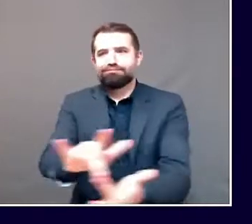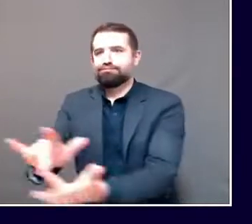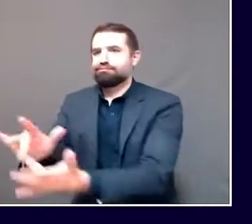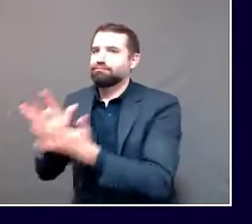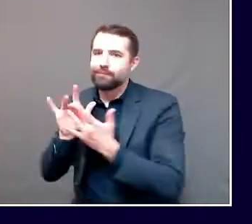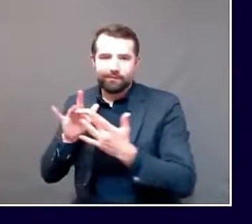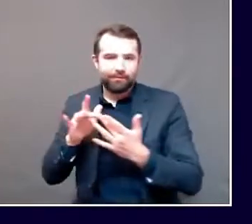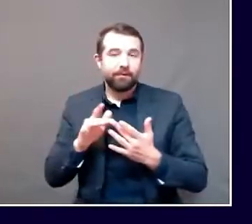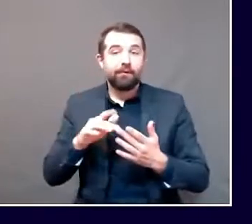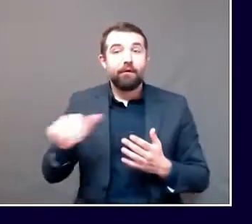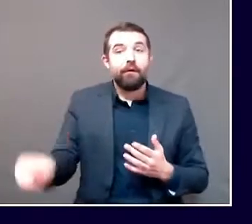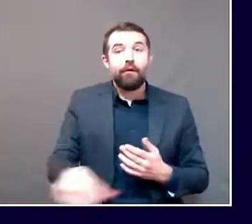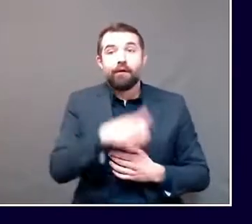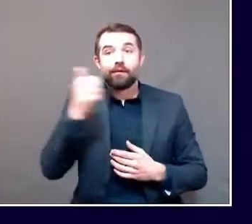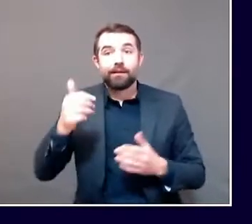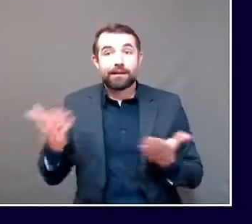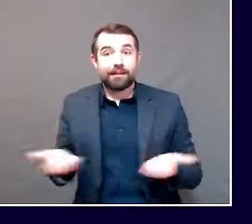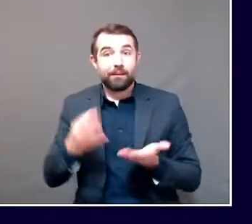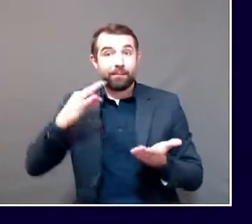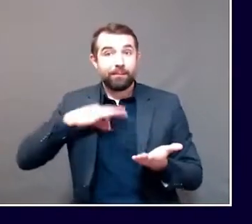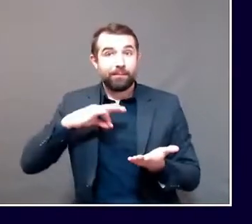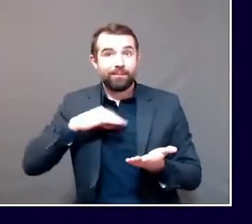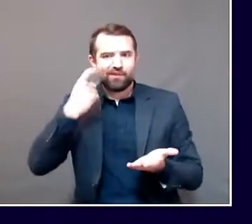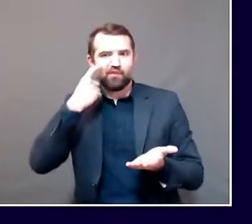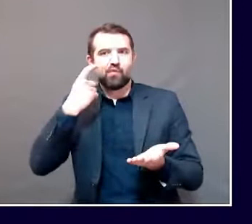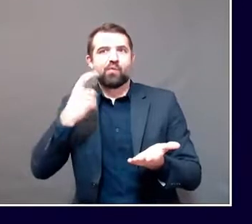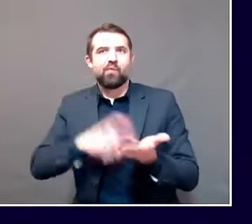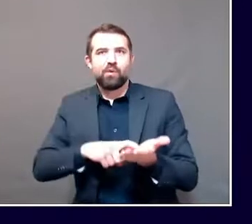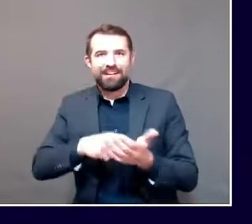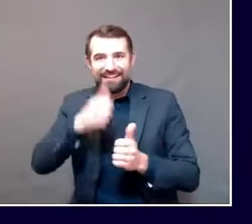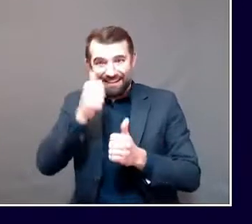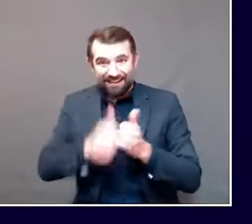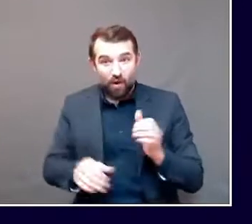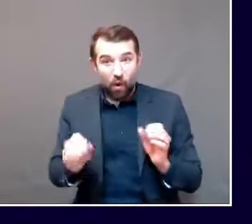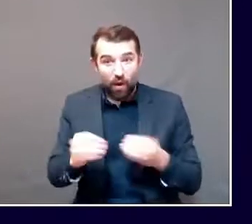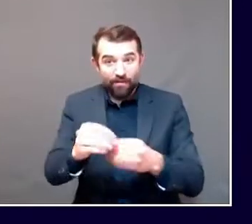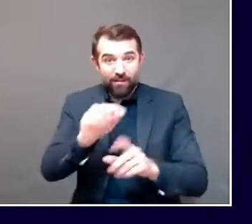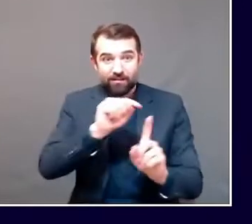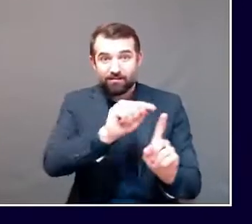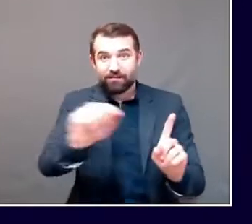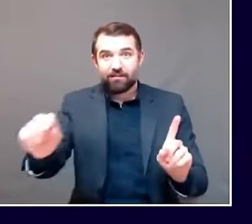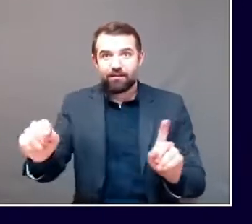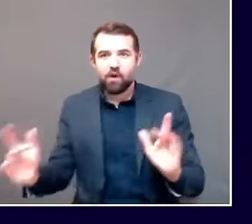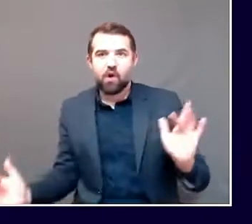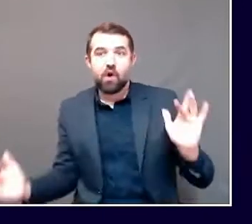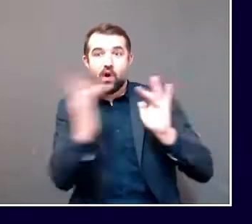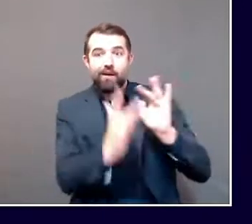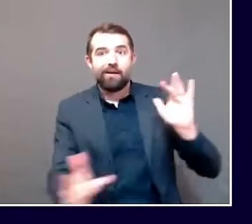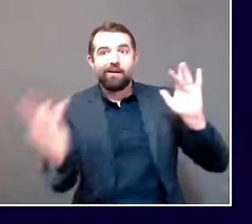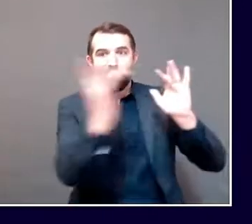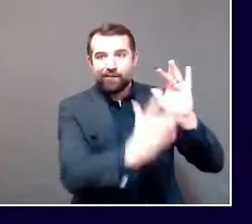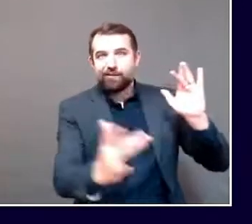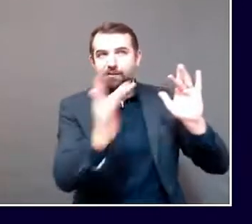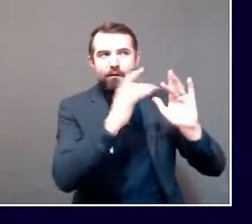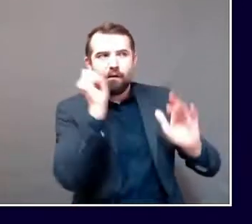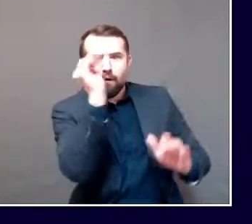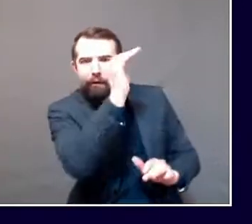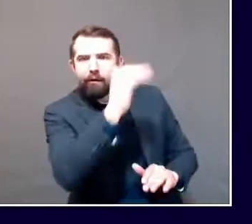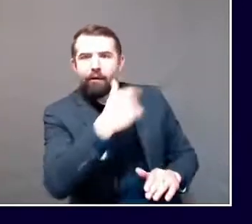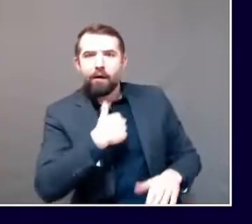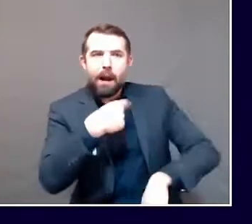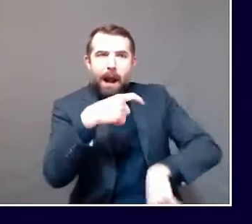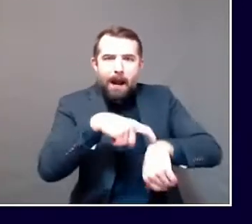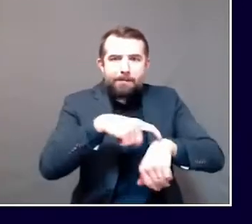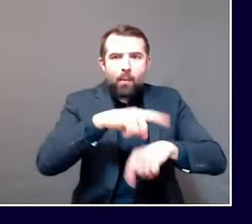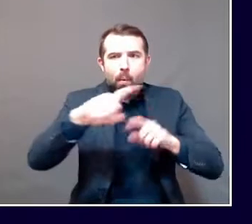for practitioners themselves to reach out to the hospital systems to find a time and find availability. So we've seen both models be